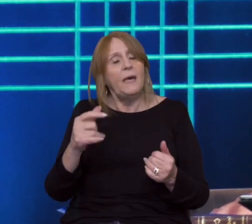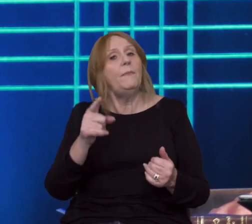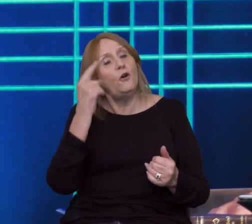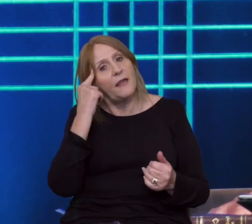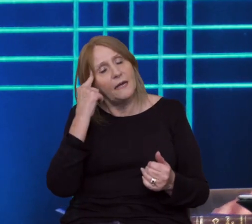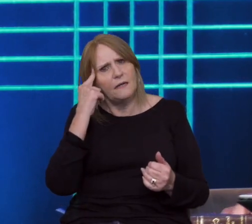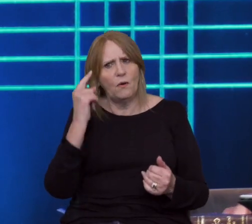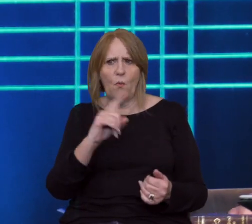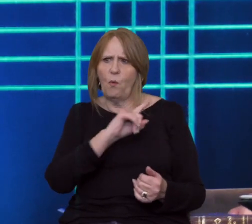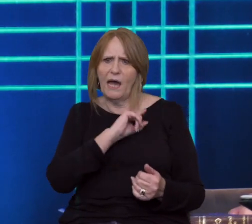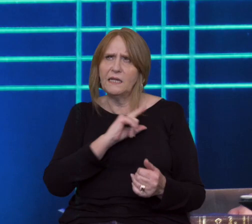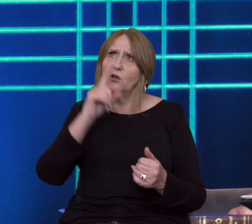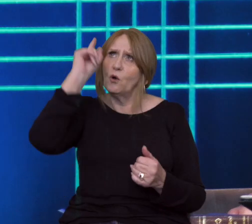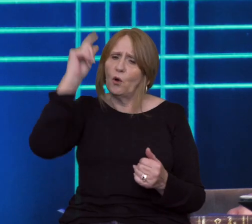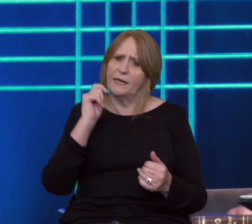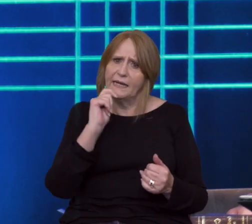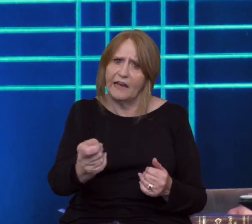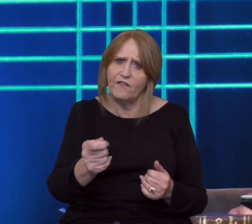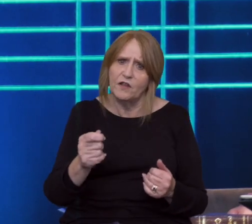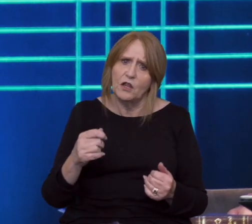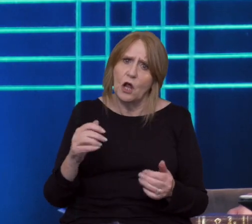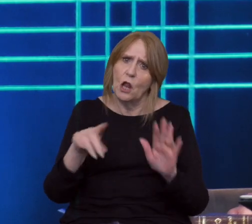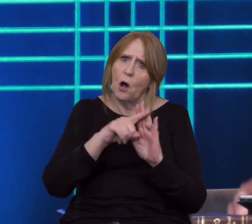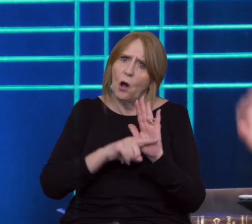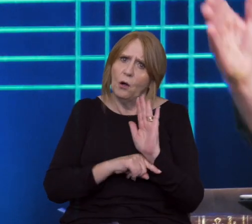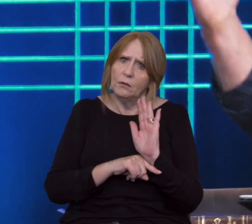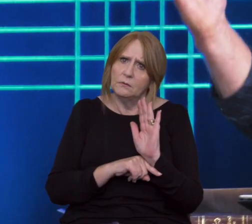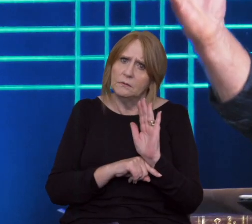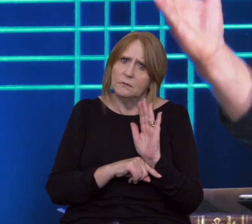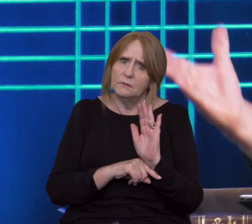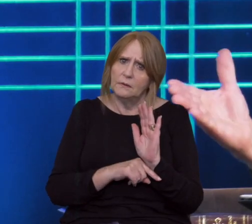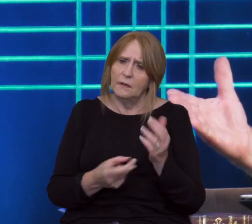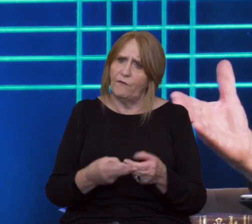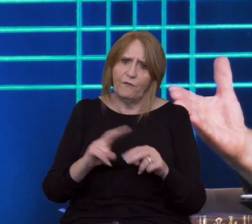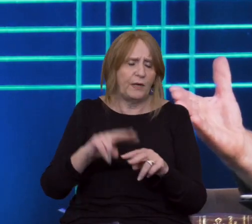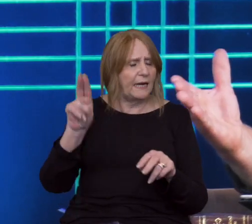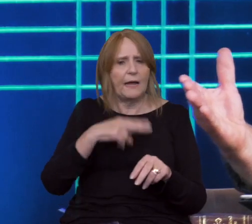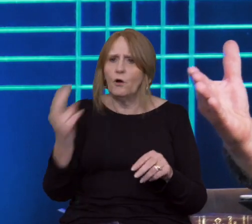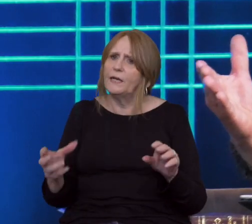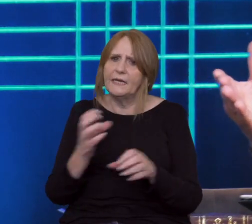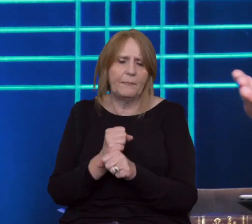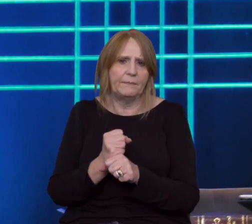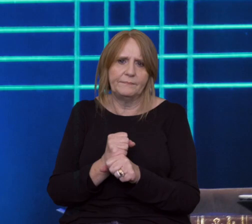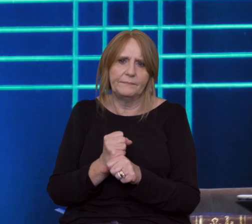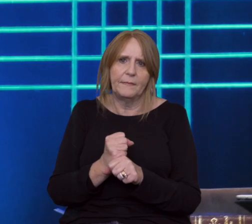keep it. He gave us the law to show us that we couldn't, that the standard is so high, it's beyond us. And therefore, we